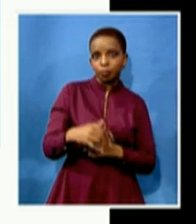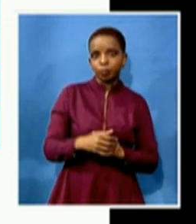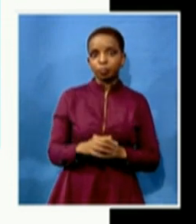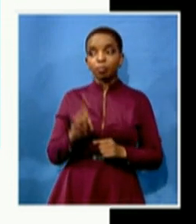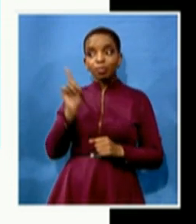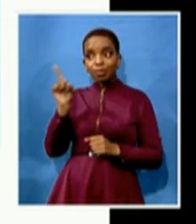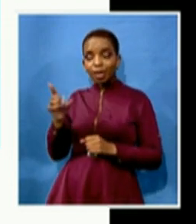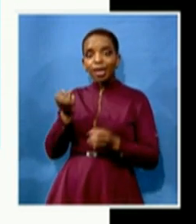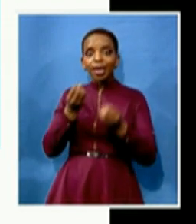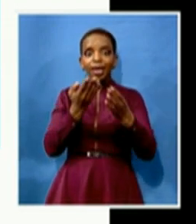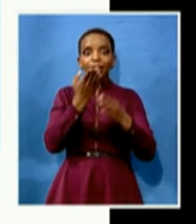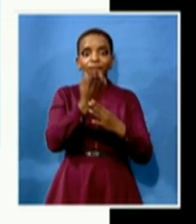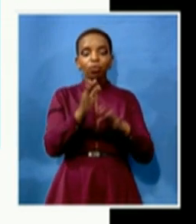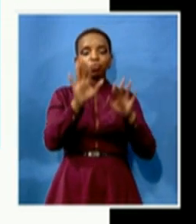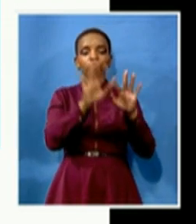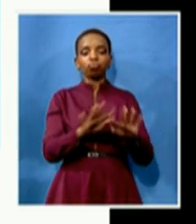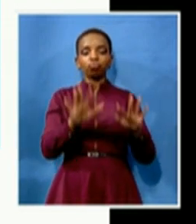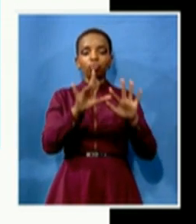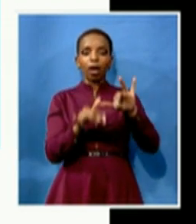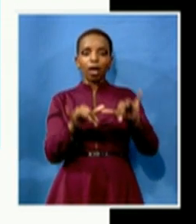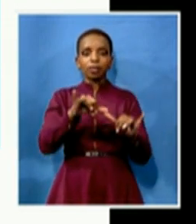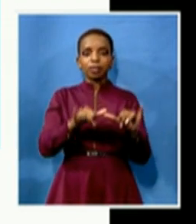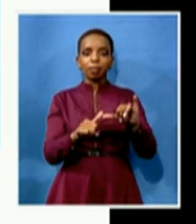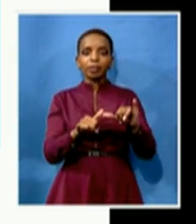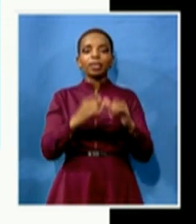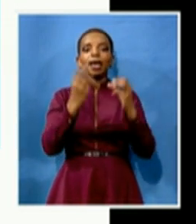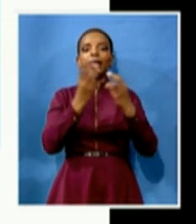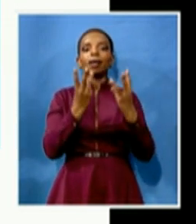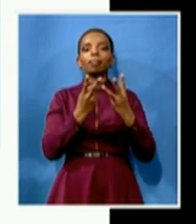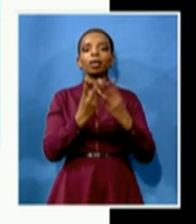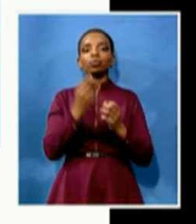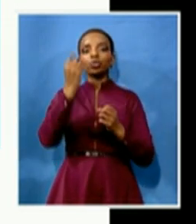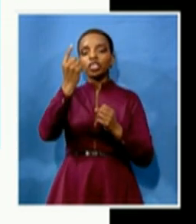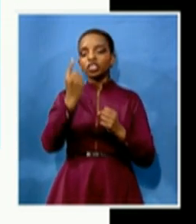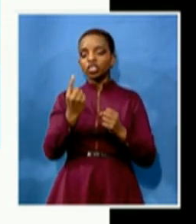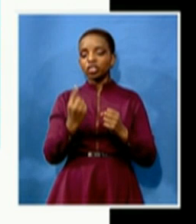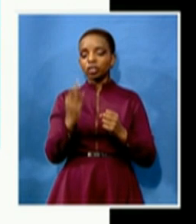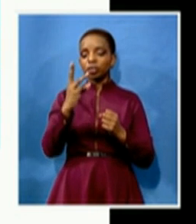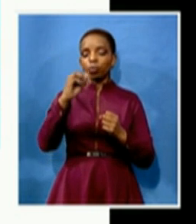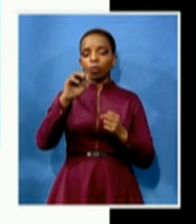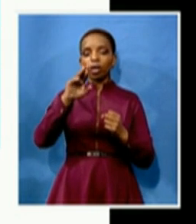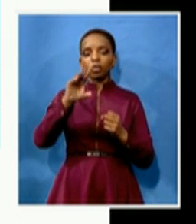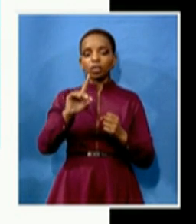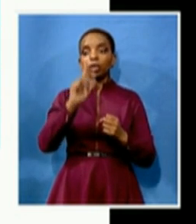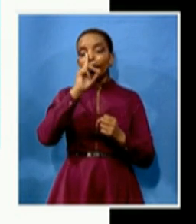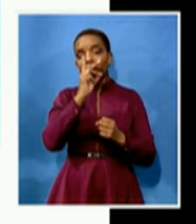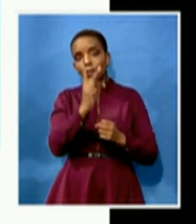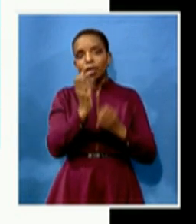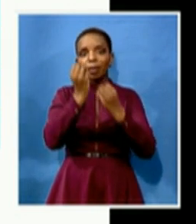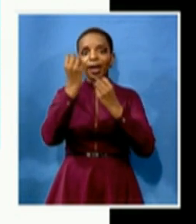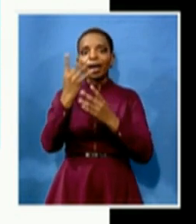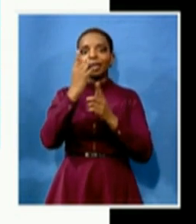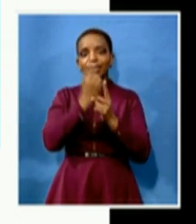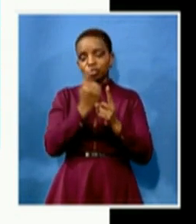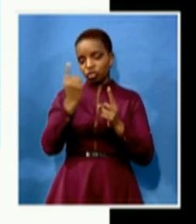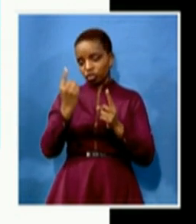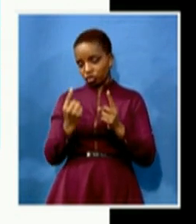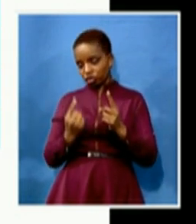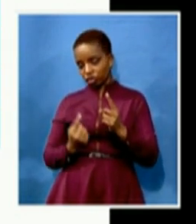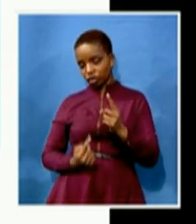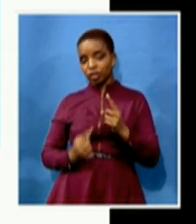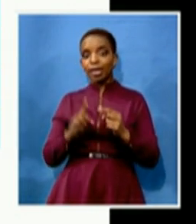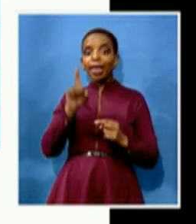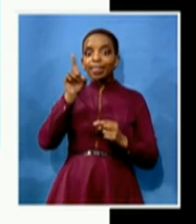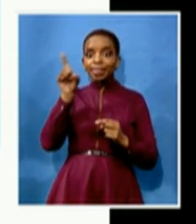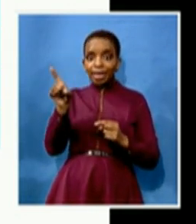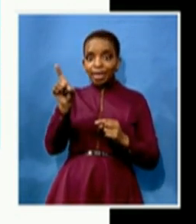of people in each ward was seen in every other ward. This data is provided by Vodacom, and it aggregates